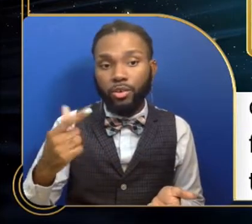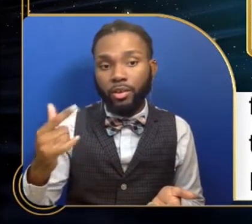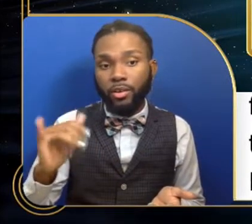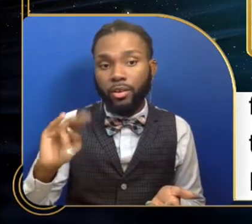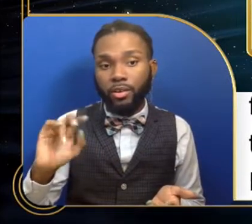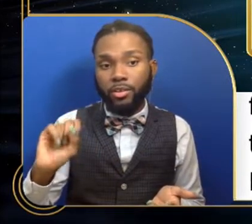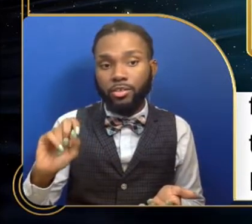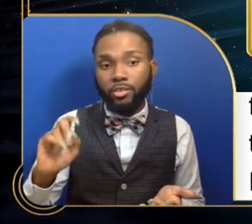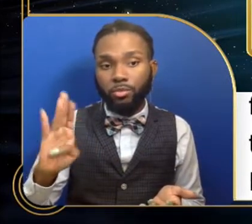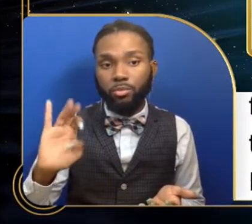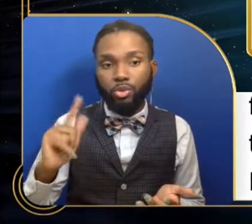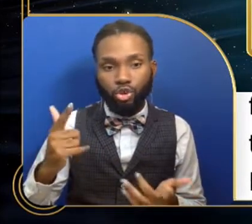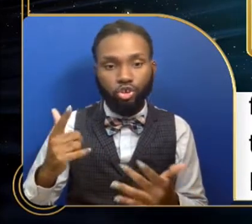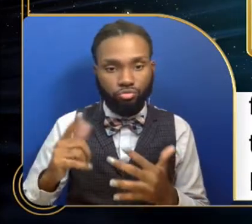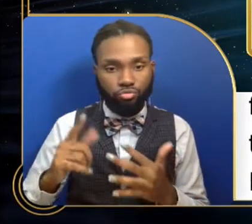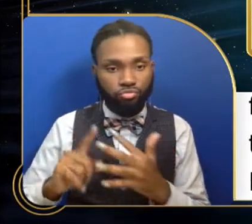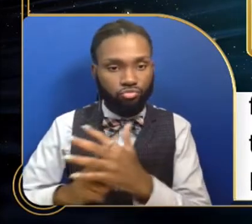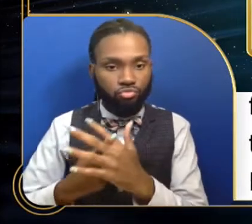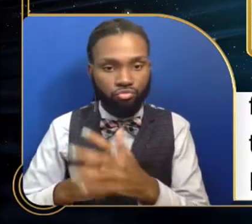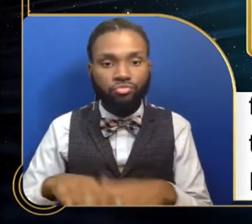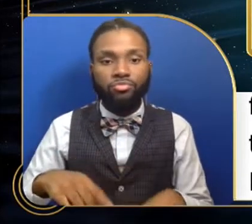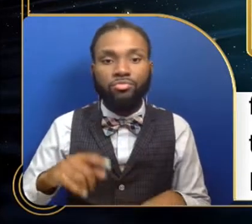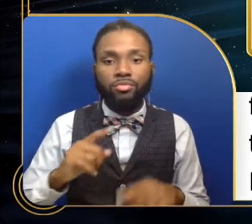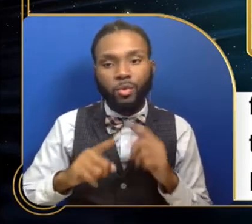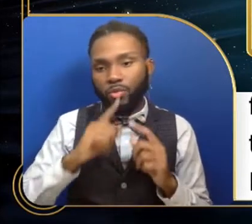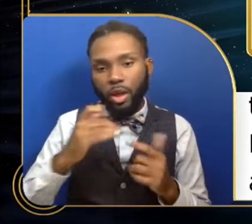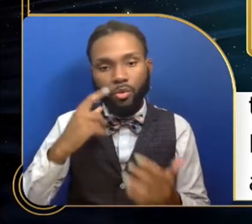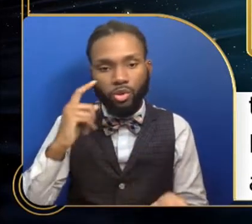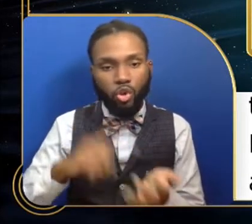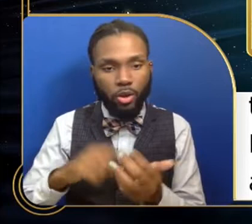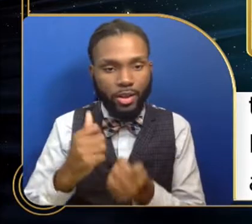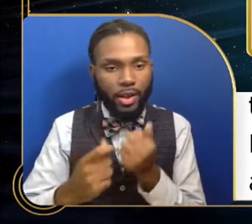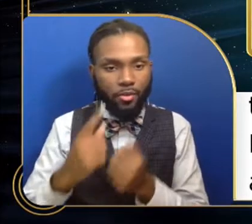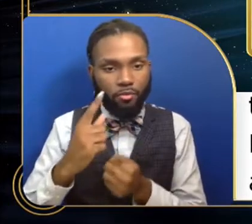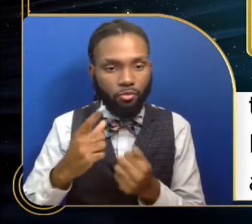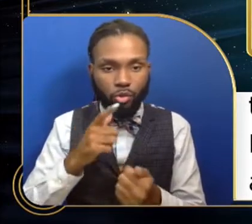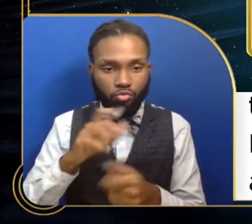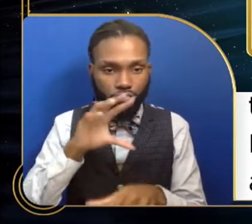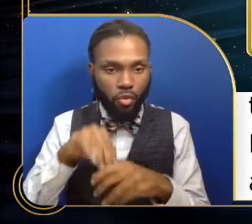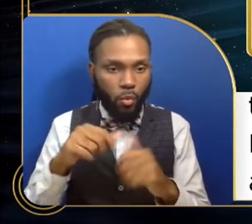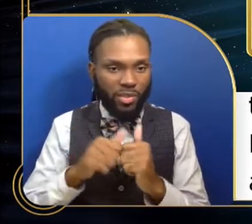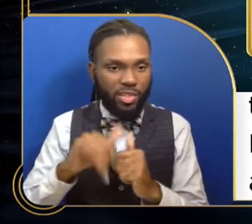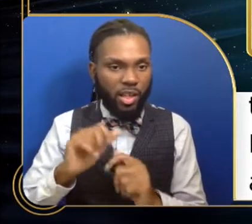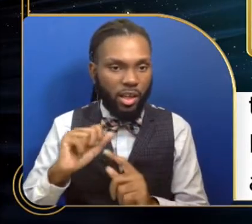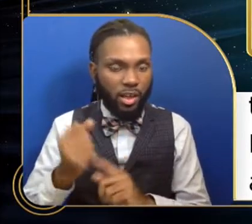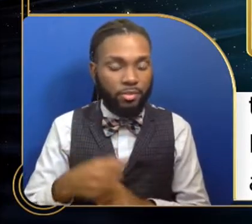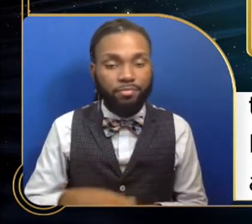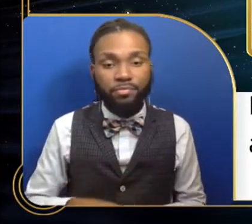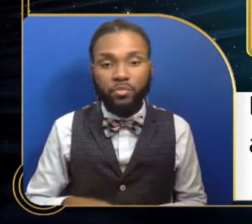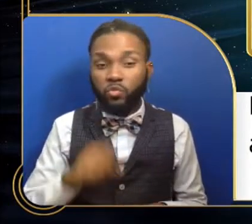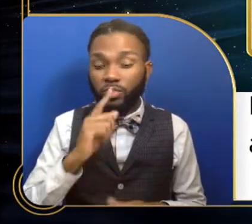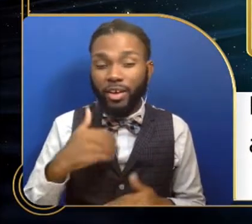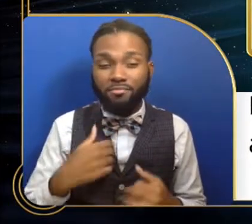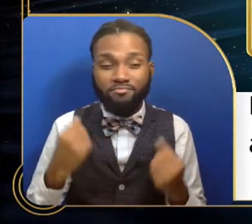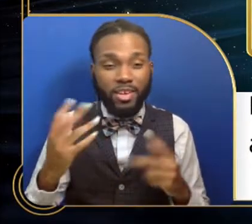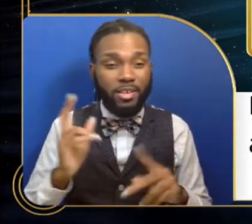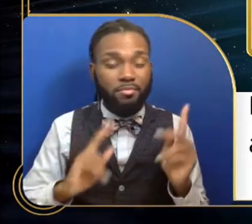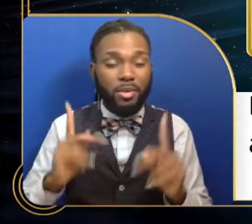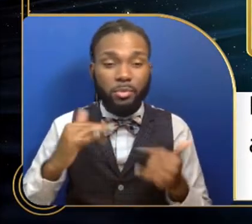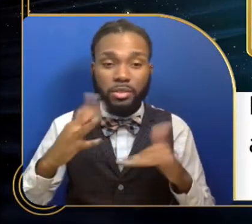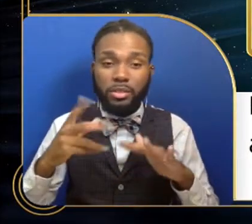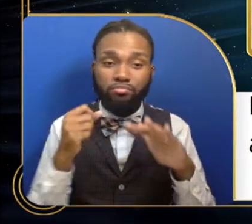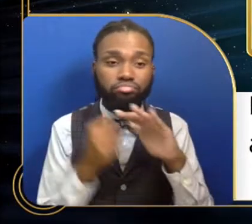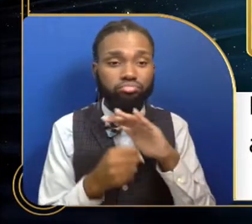to acknowledge everyone behind that particular case. We have too many people that are still locked up in state